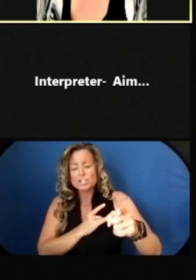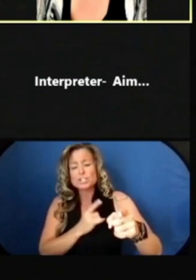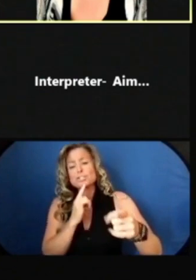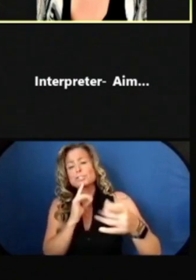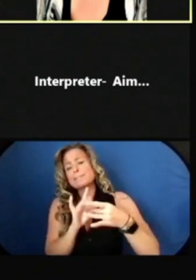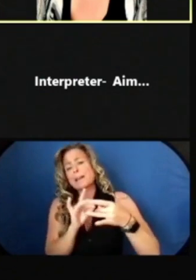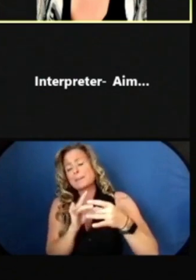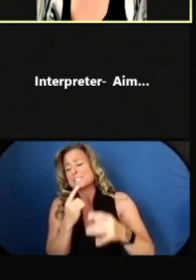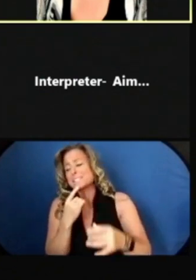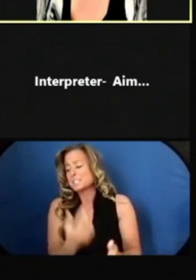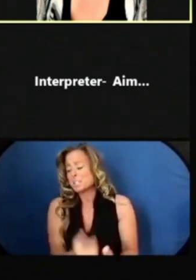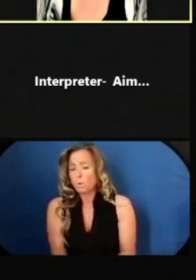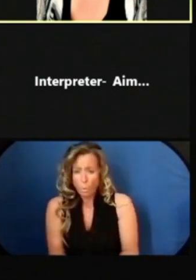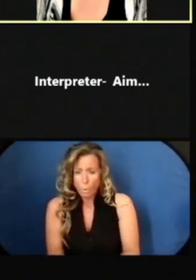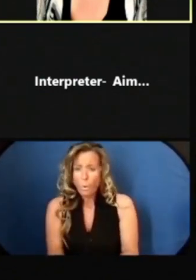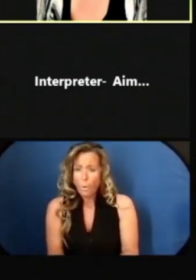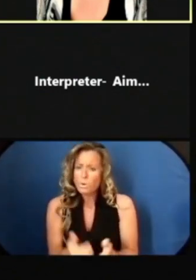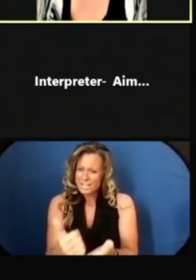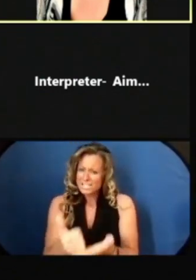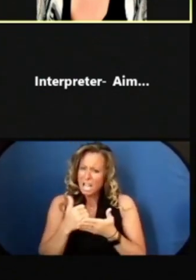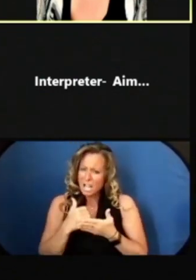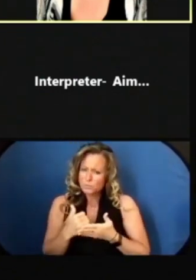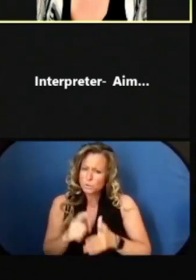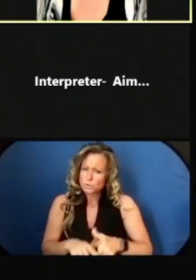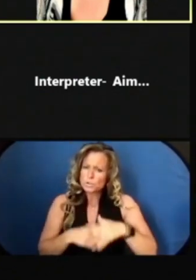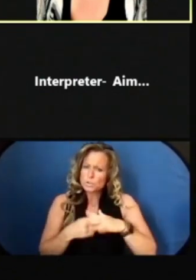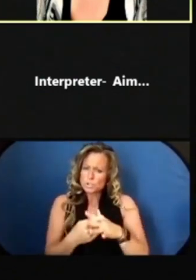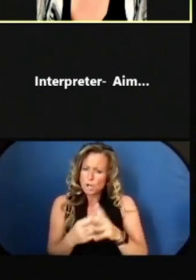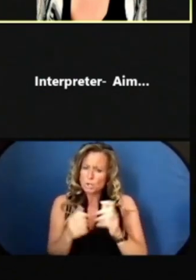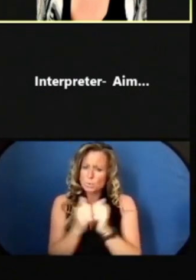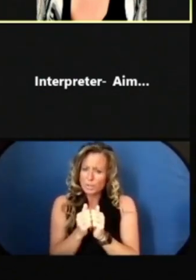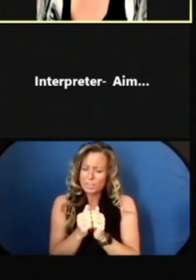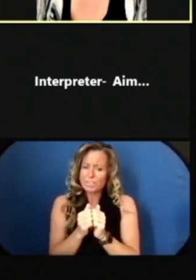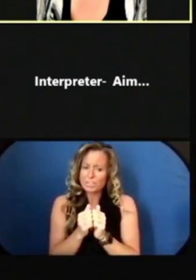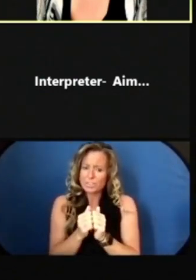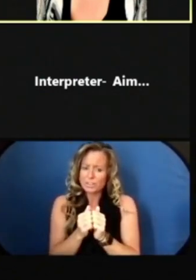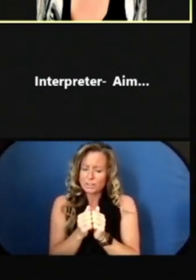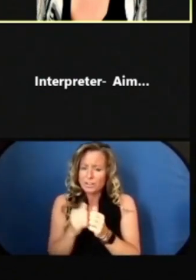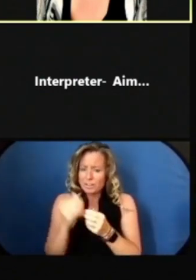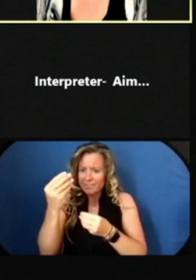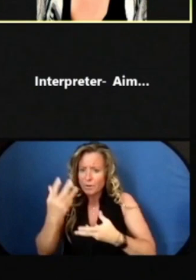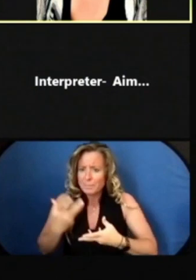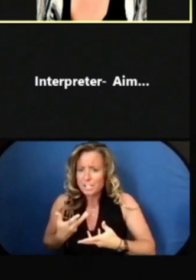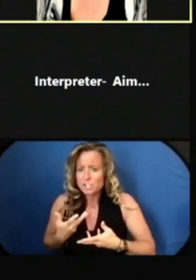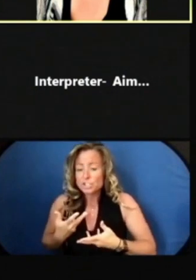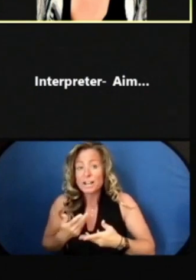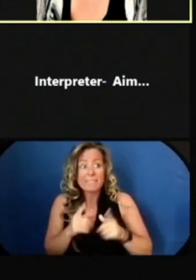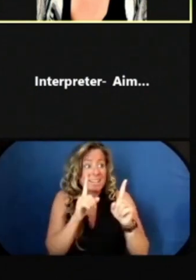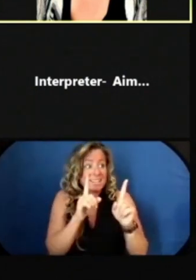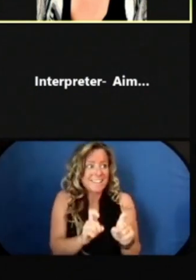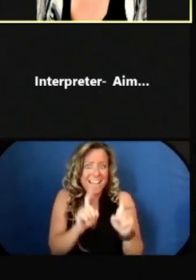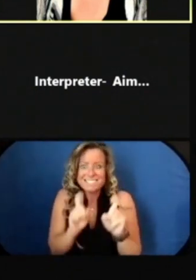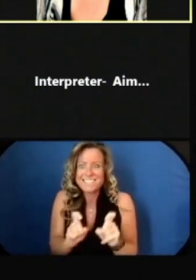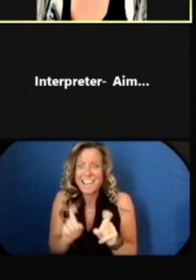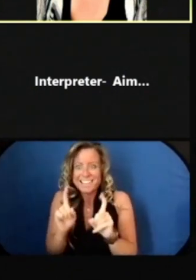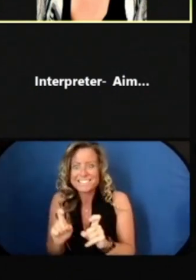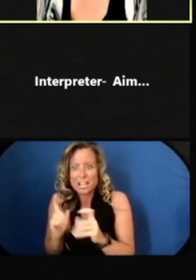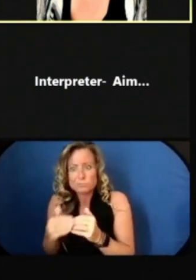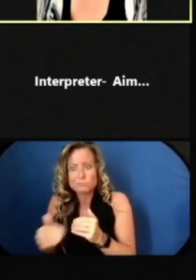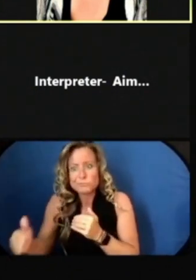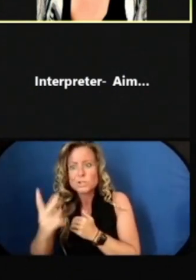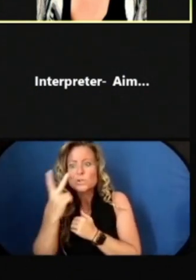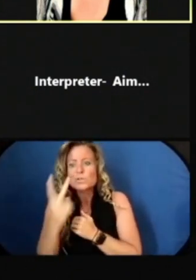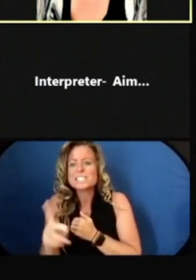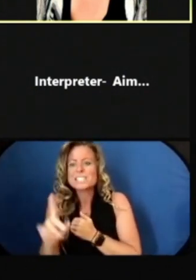that it's helpful to start lean with your content and then test it along the way with your learners to see where the